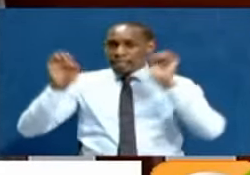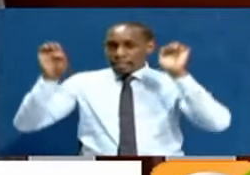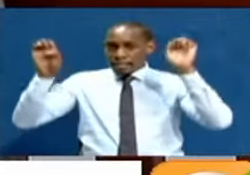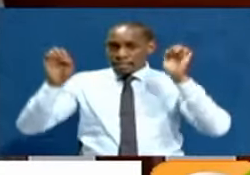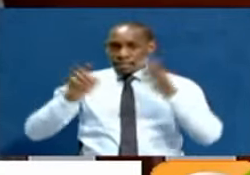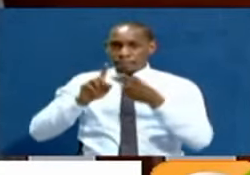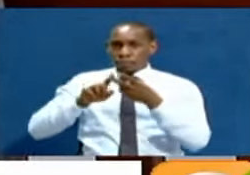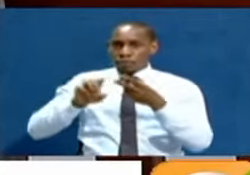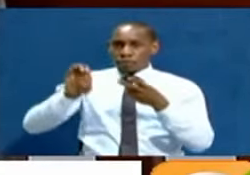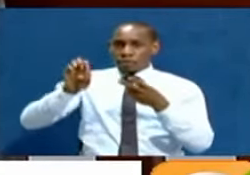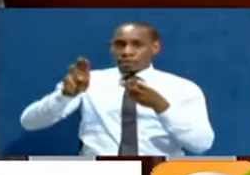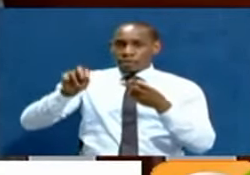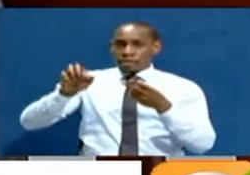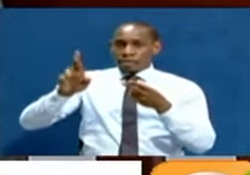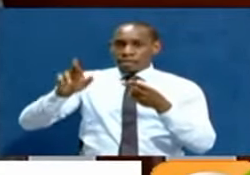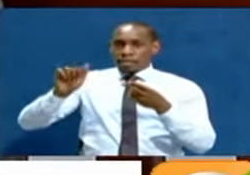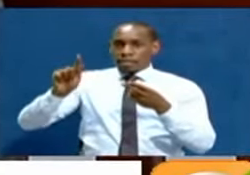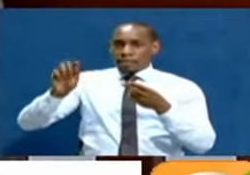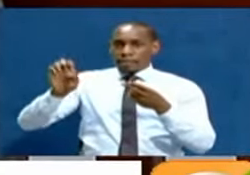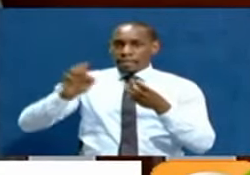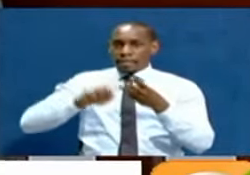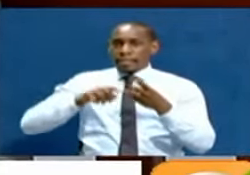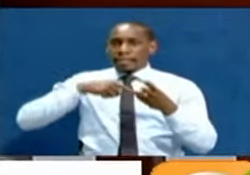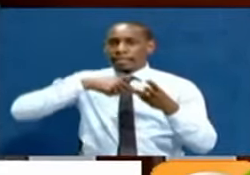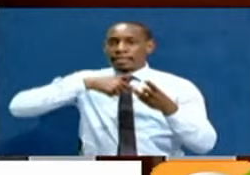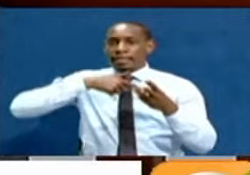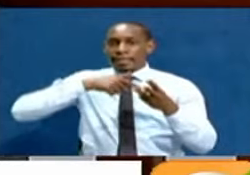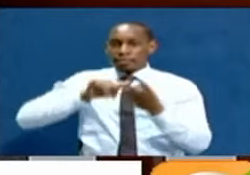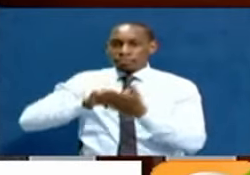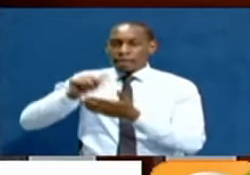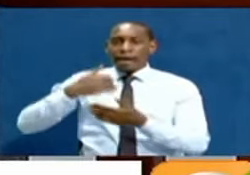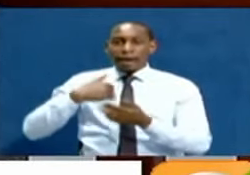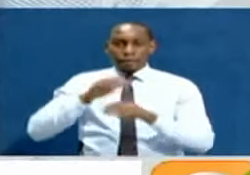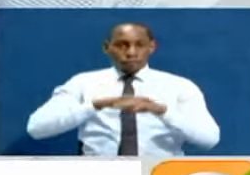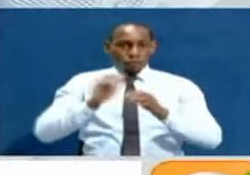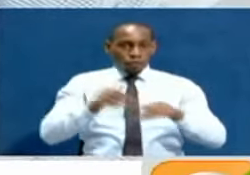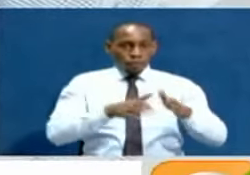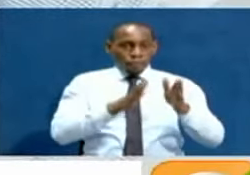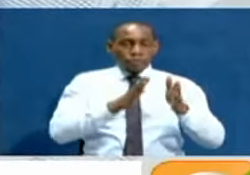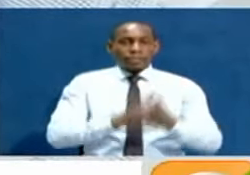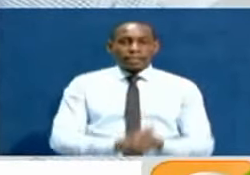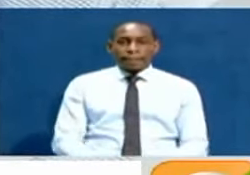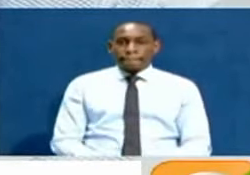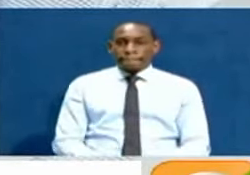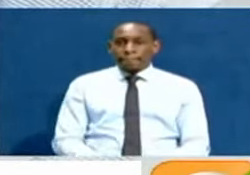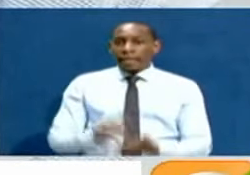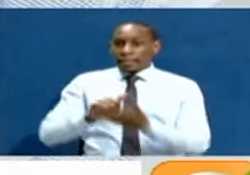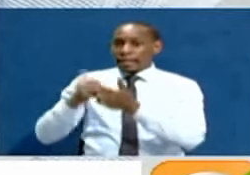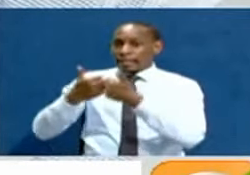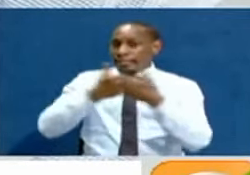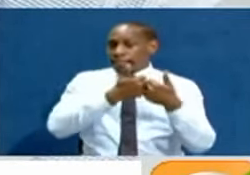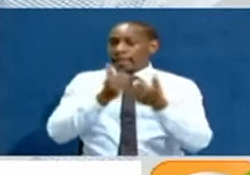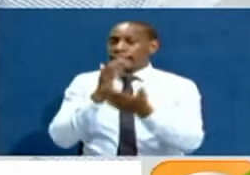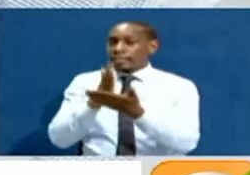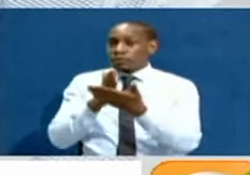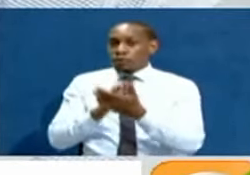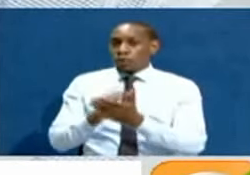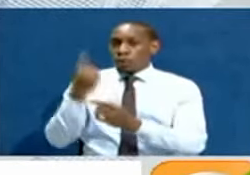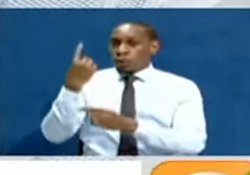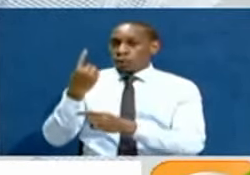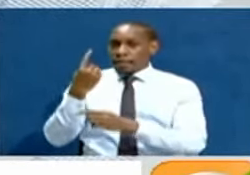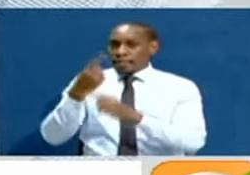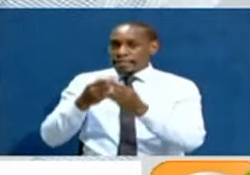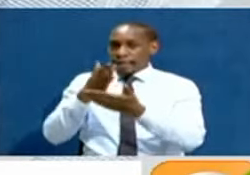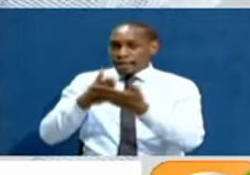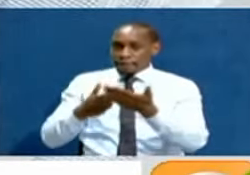like Emirates, and like Turkish, I think then we have a better chance. But that's a challenge. That's a challenge, yeah, indeed. A year and a half ago